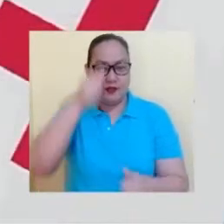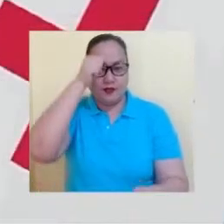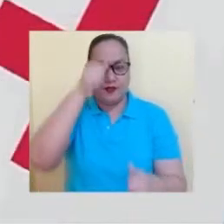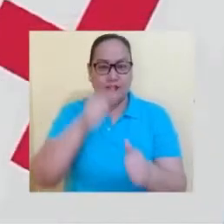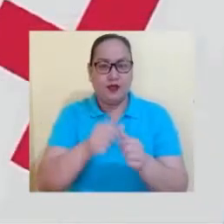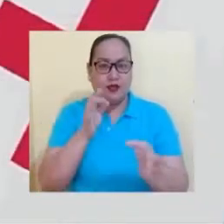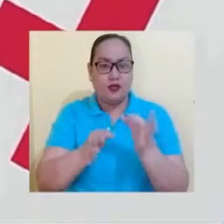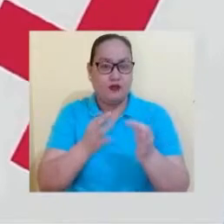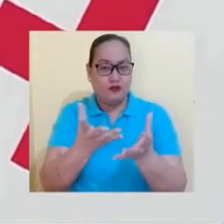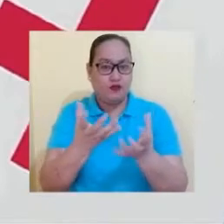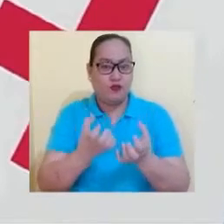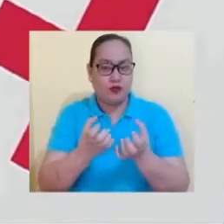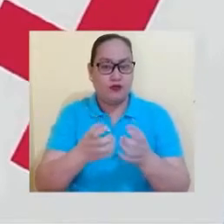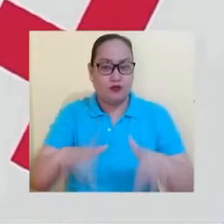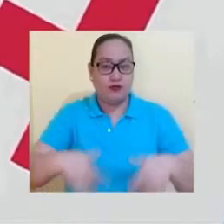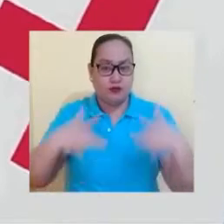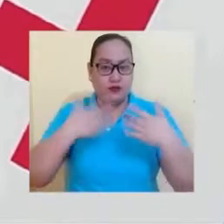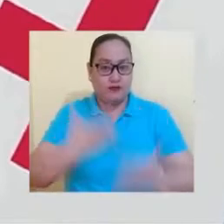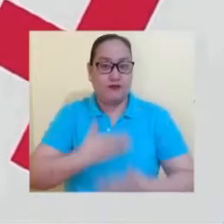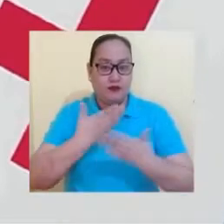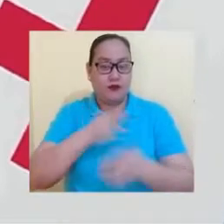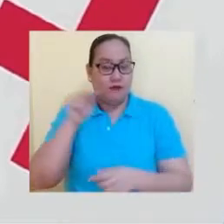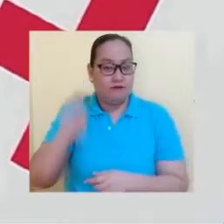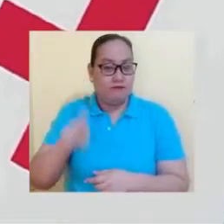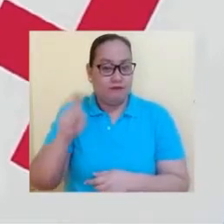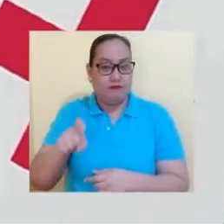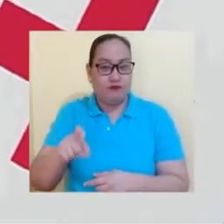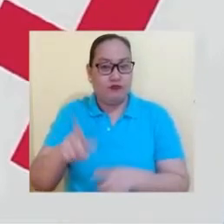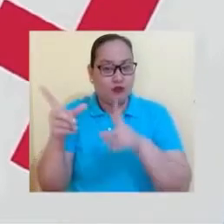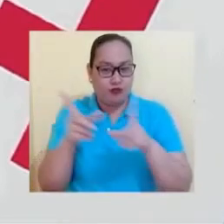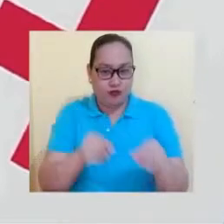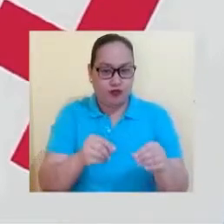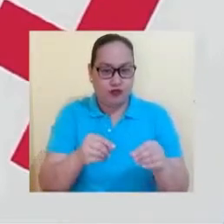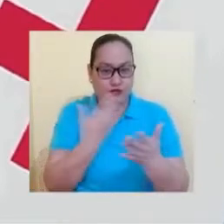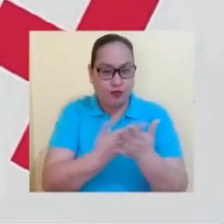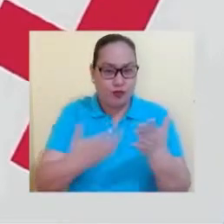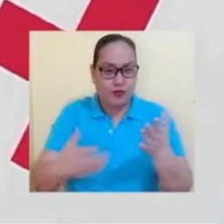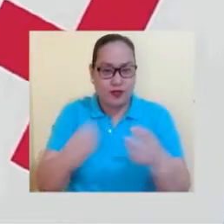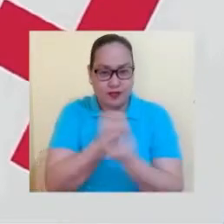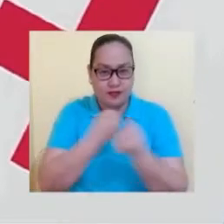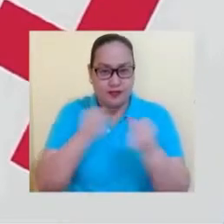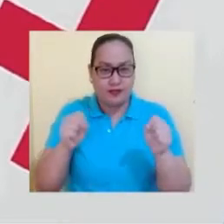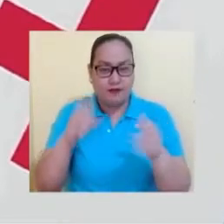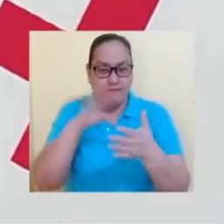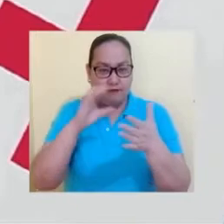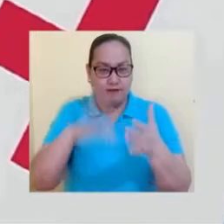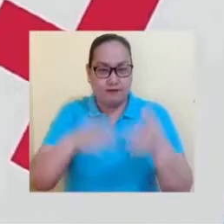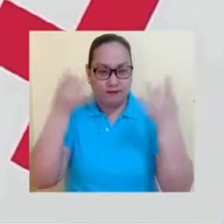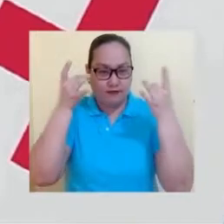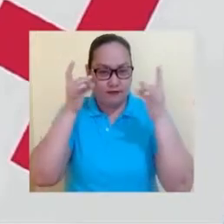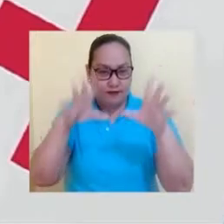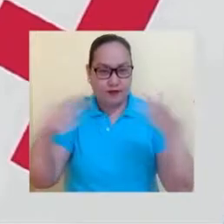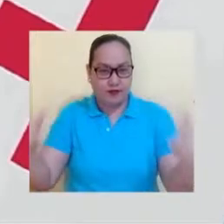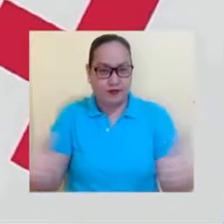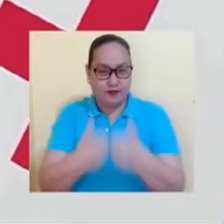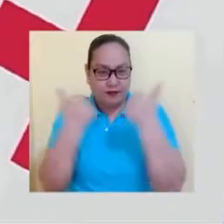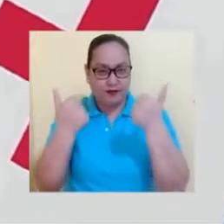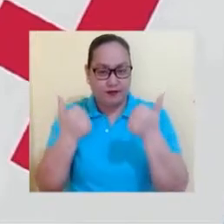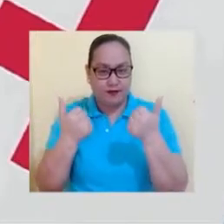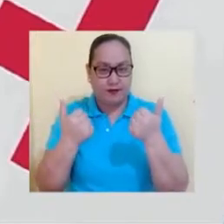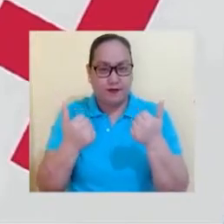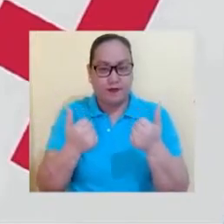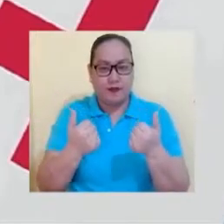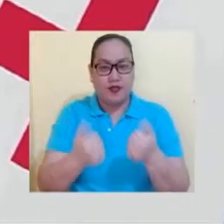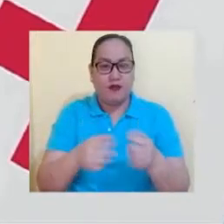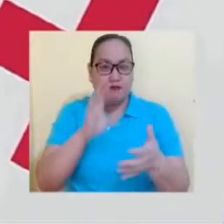always remember that if you want to live happily, you must do things safely. Reduce the risk of